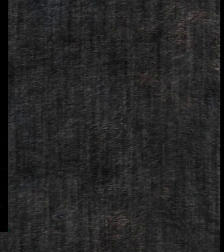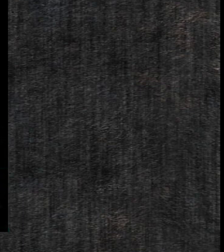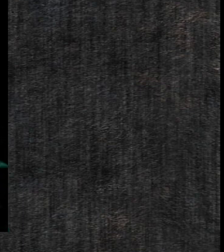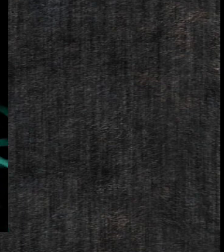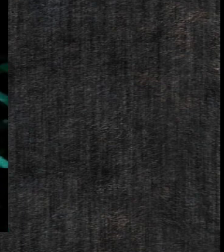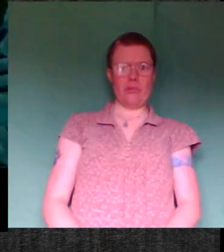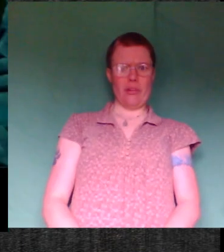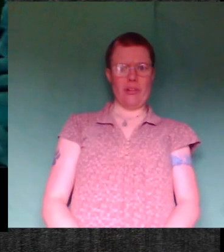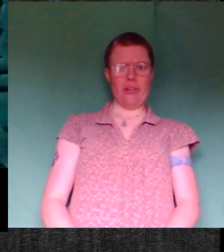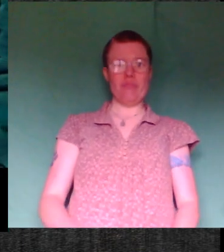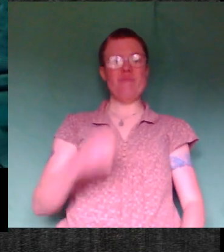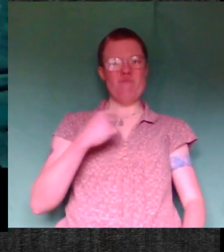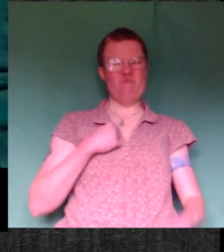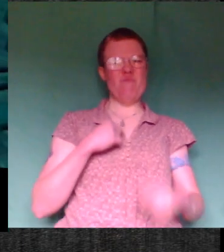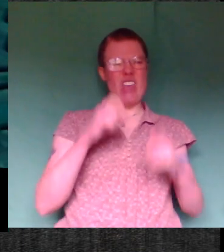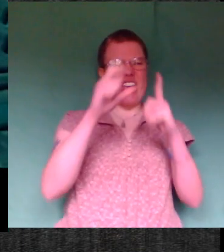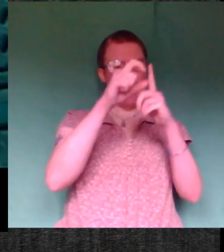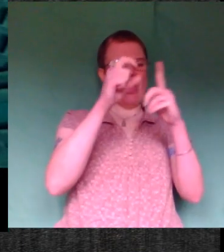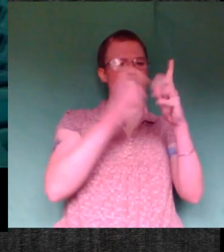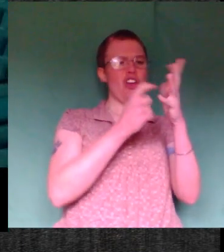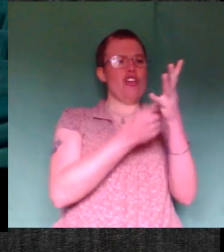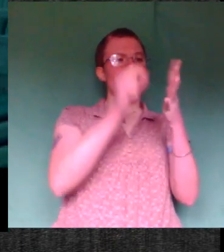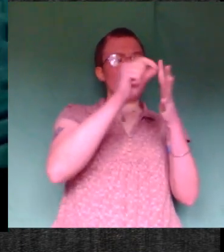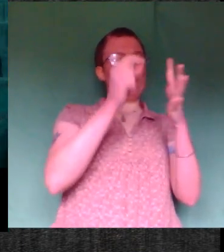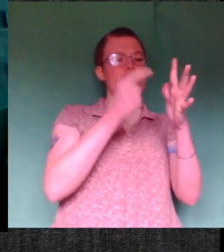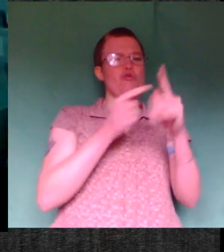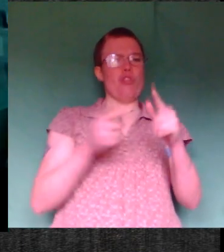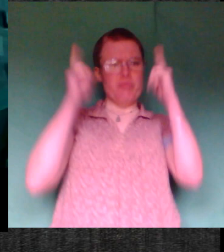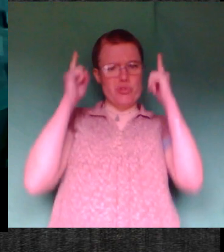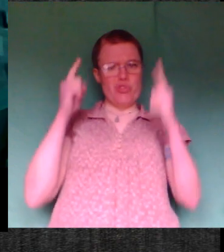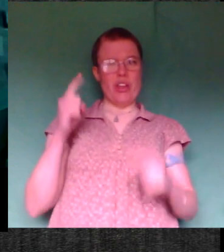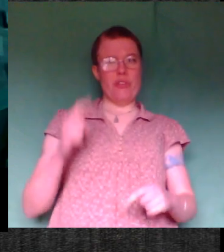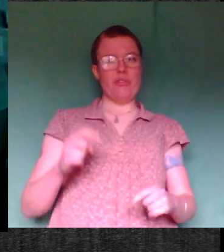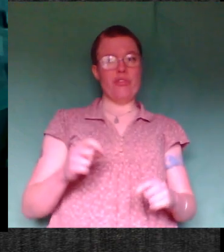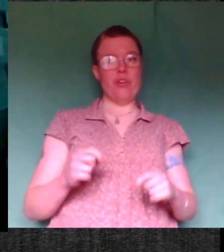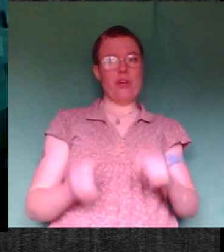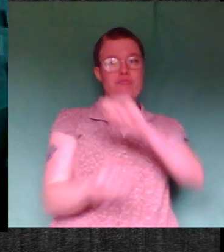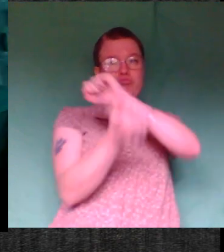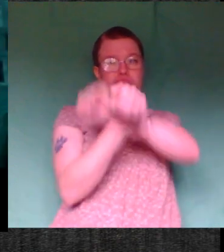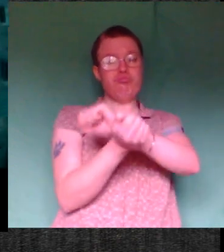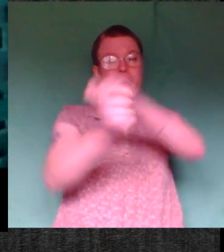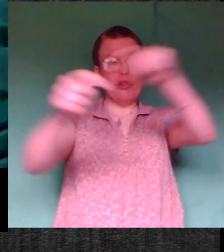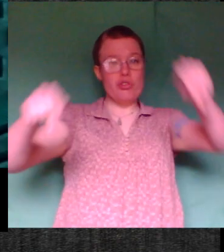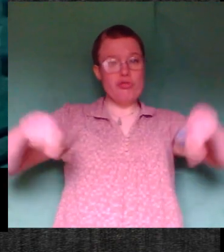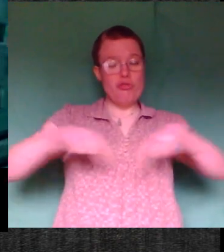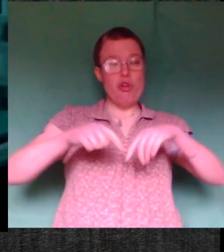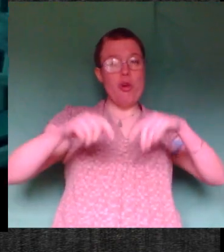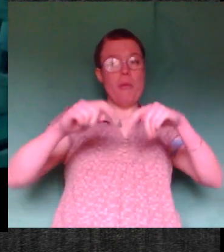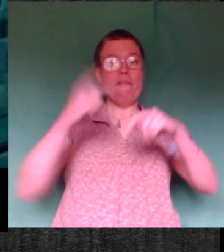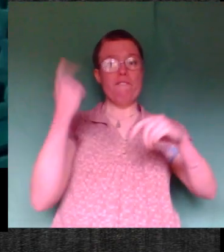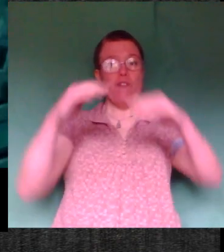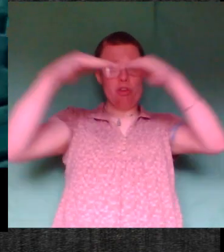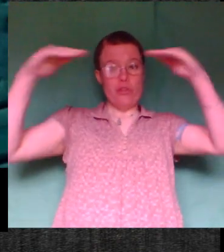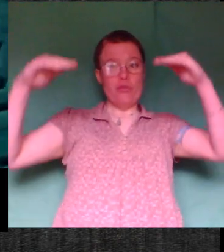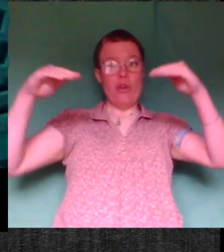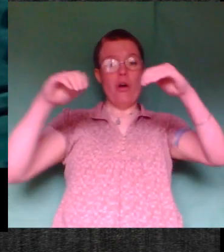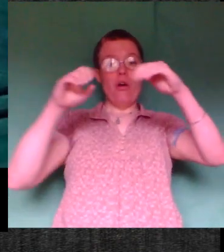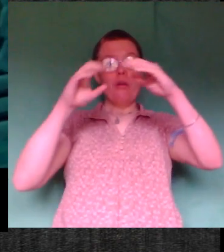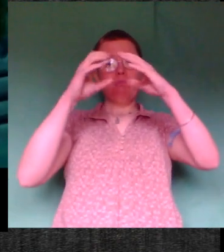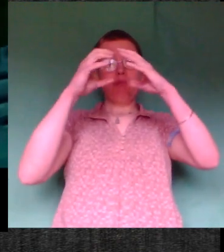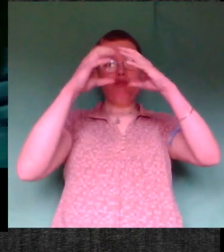I moved the Darker Chief to the cell in the first floor basement. What about the vent shaft cleaning? They just opened the vent